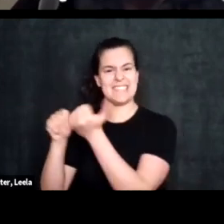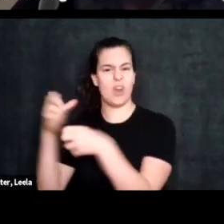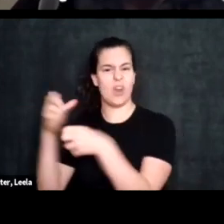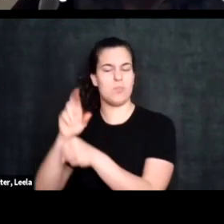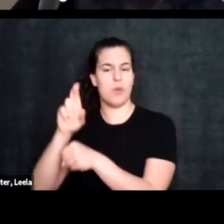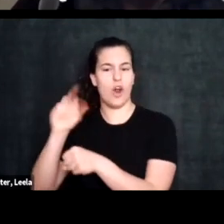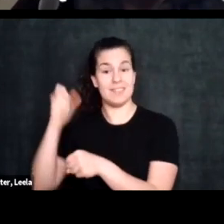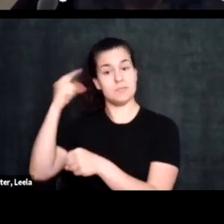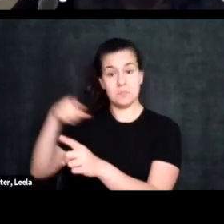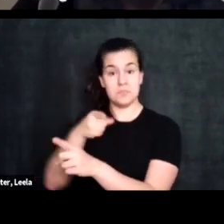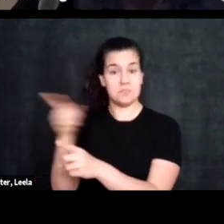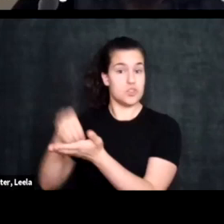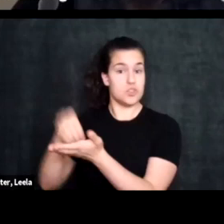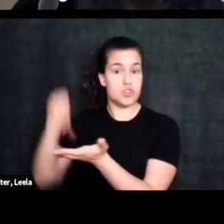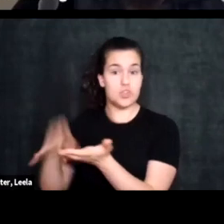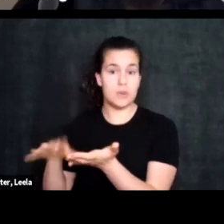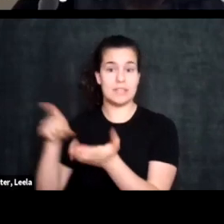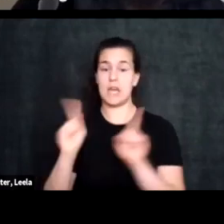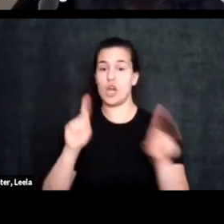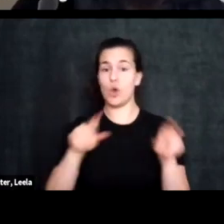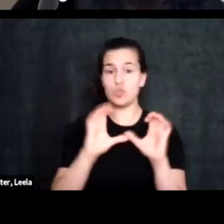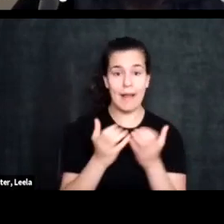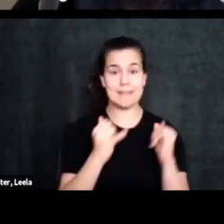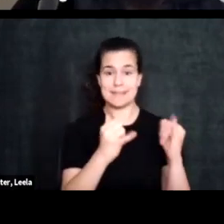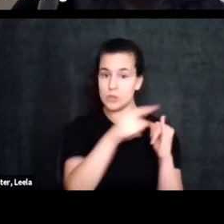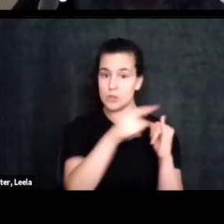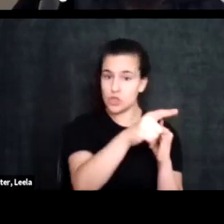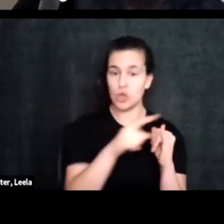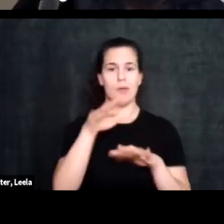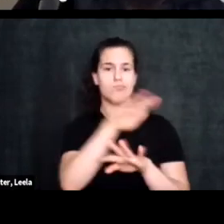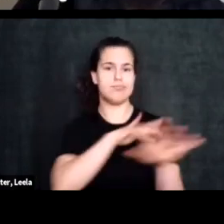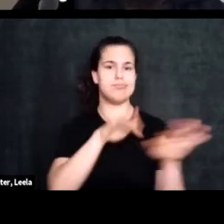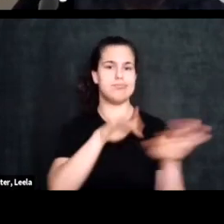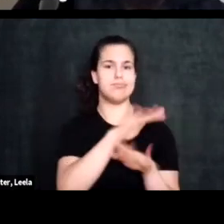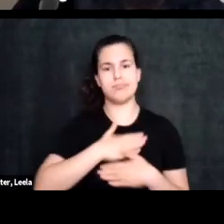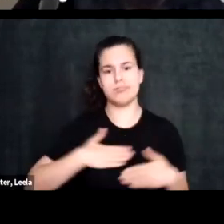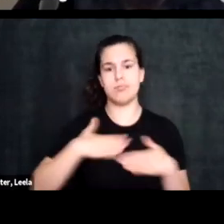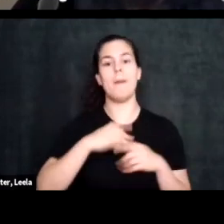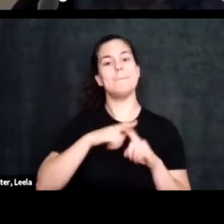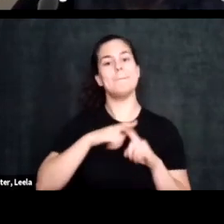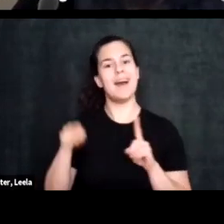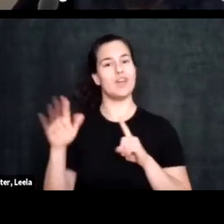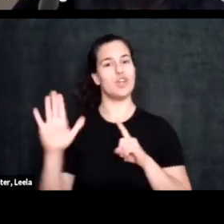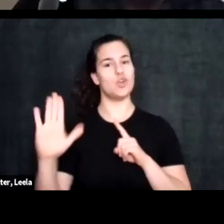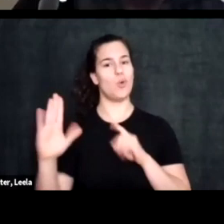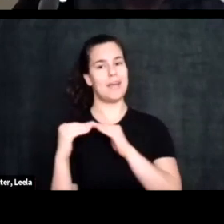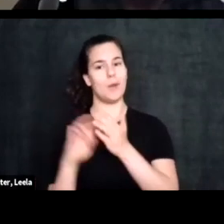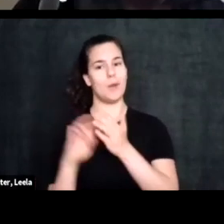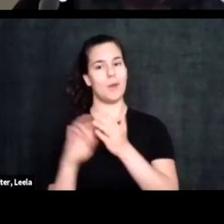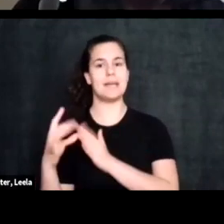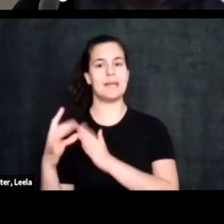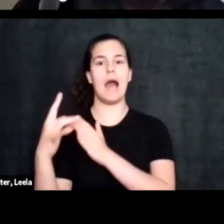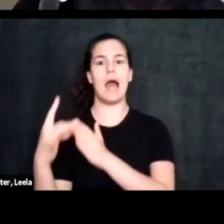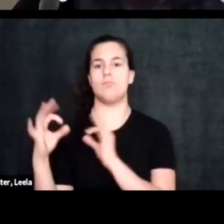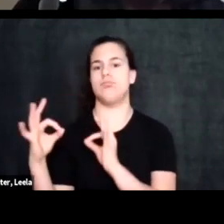just enjoying their time here at Lamar University, but they're able to be a guide for you since they are a peer. And they oversee the different